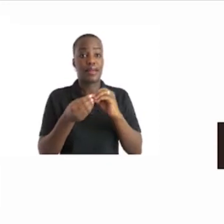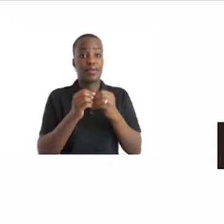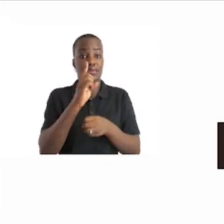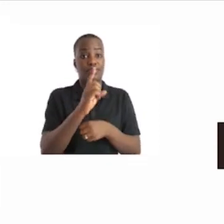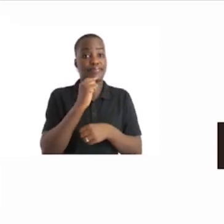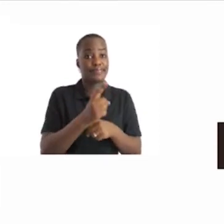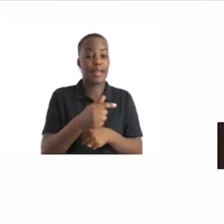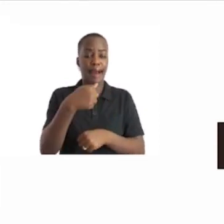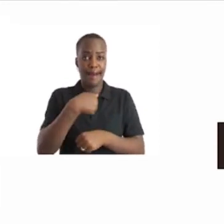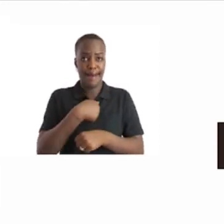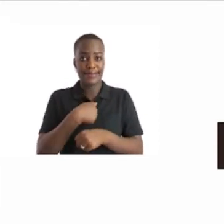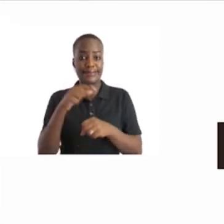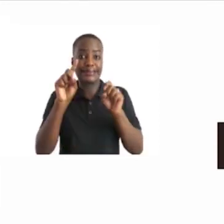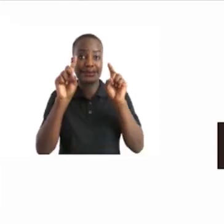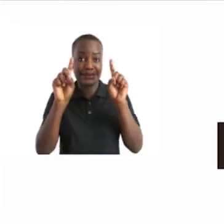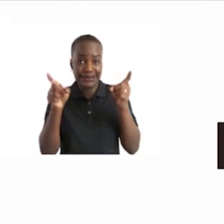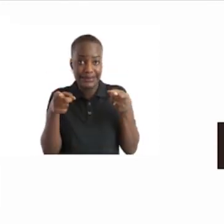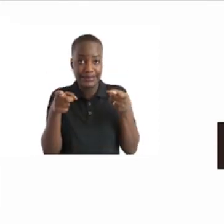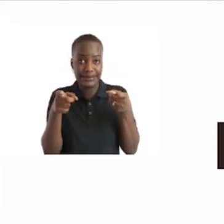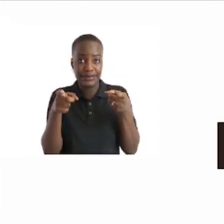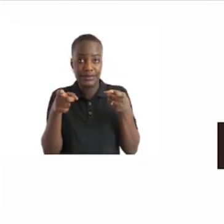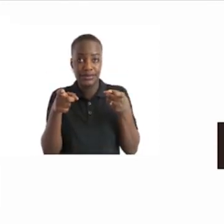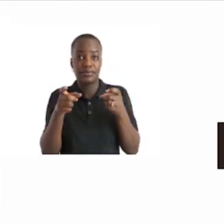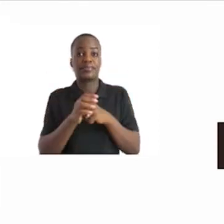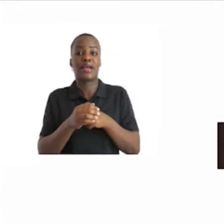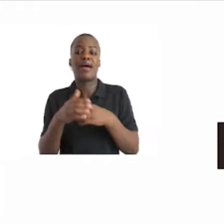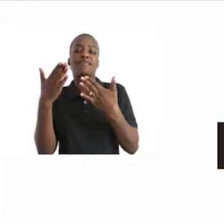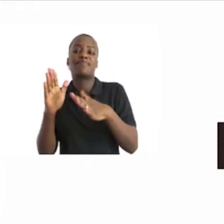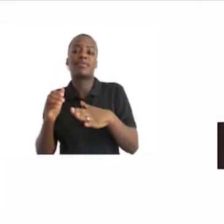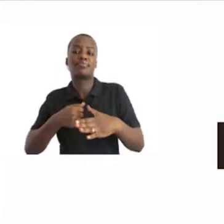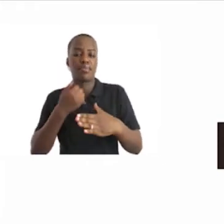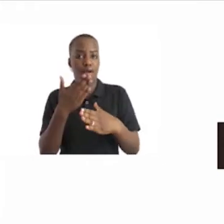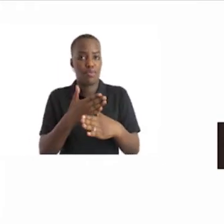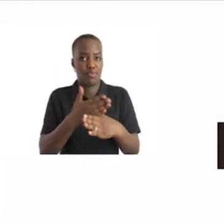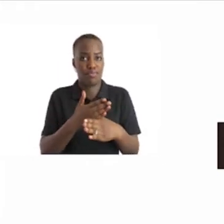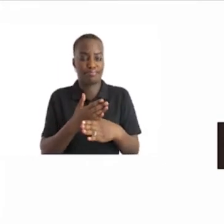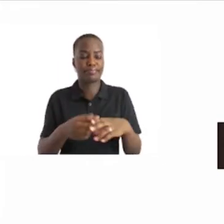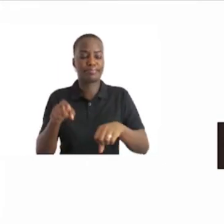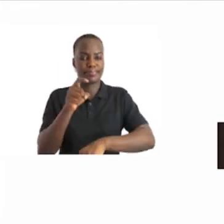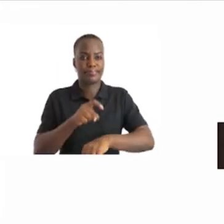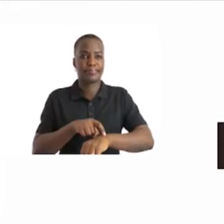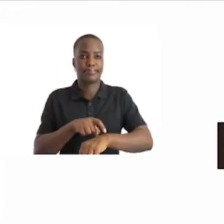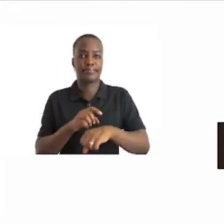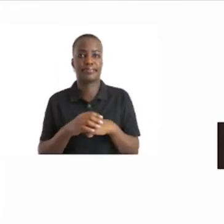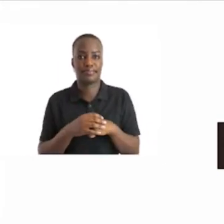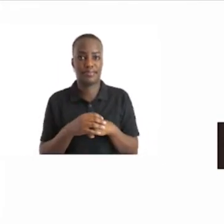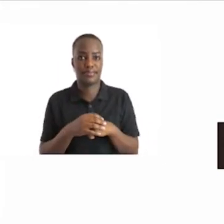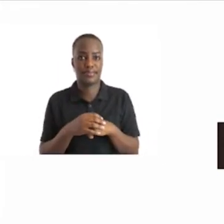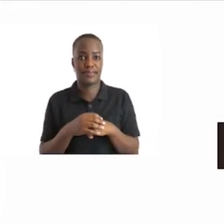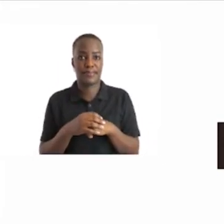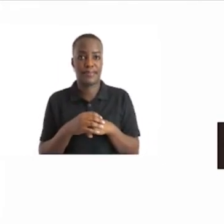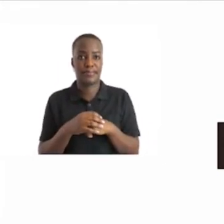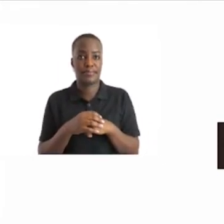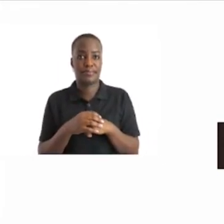says, I dash finish my work on time.